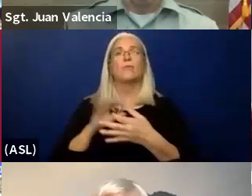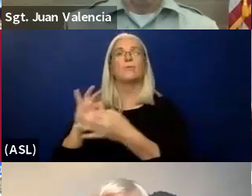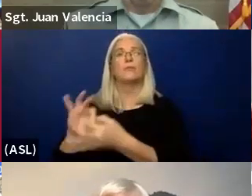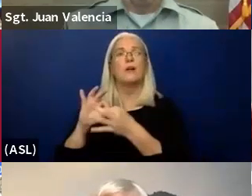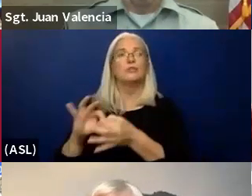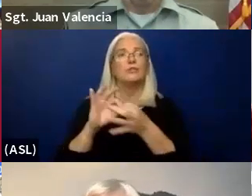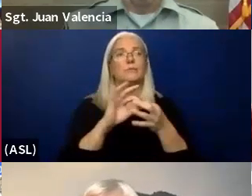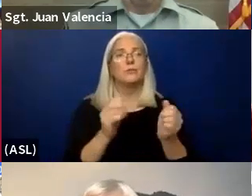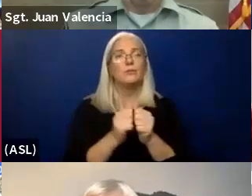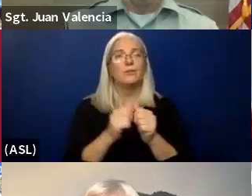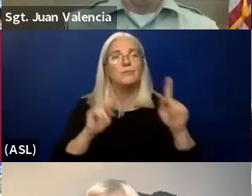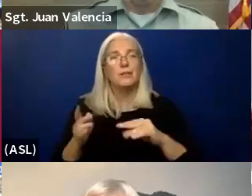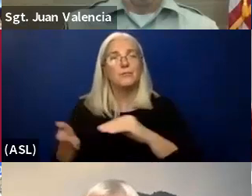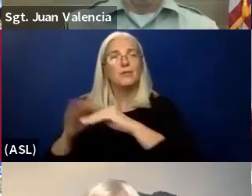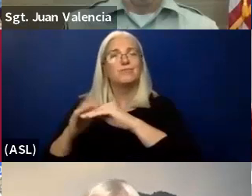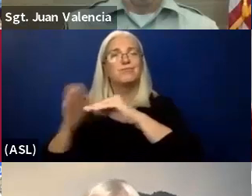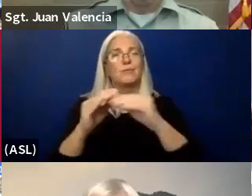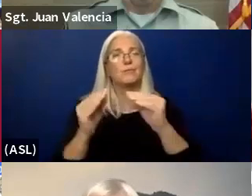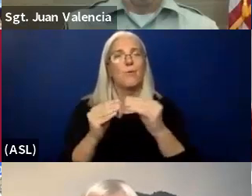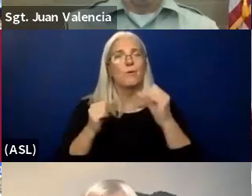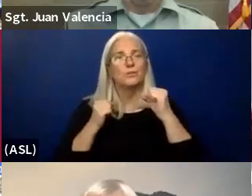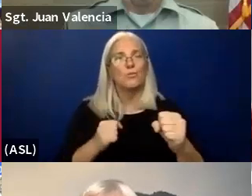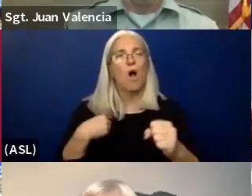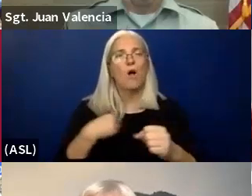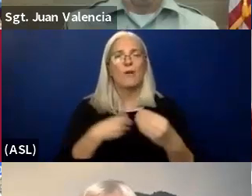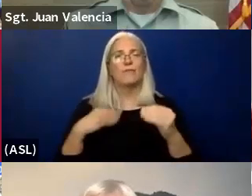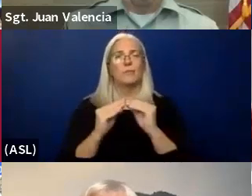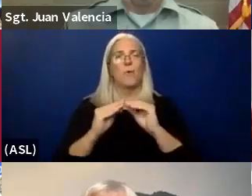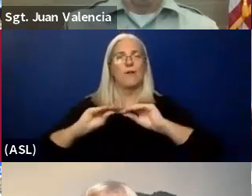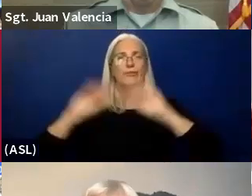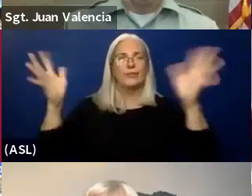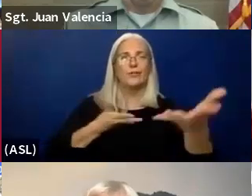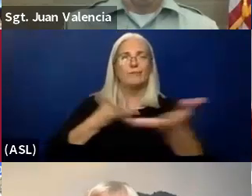than ever. And I'm just so glad to be part of this team. Thank you so much.